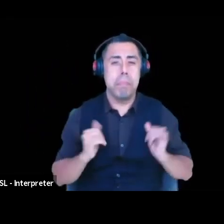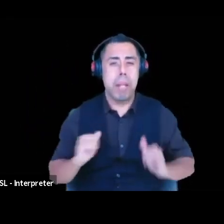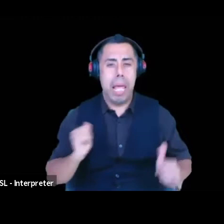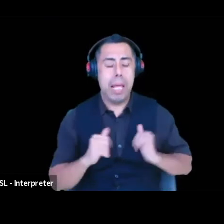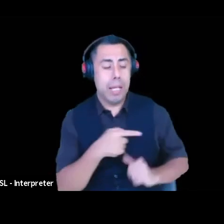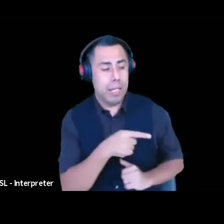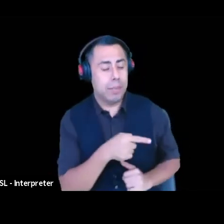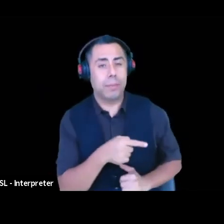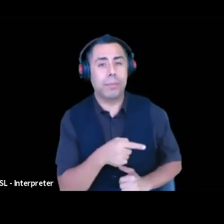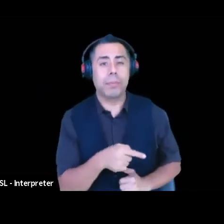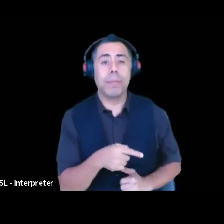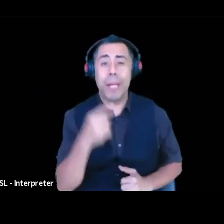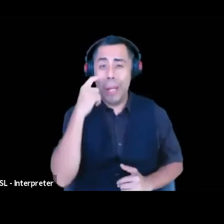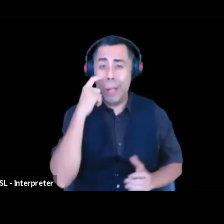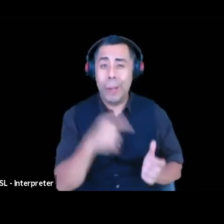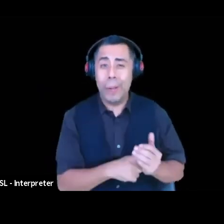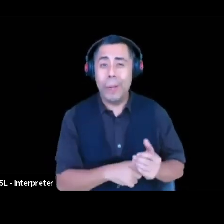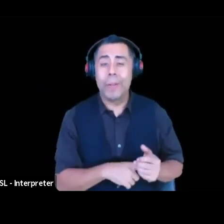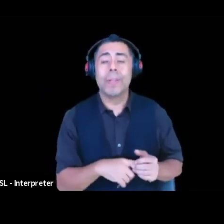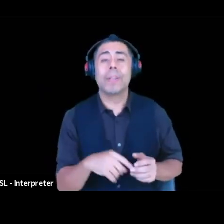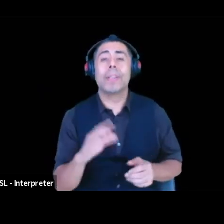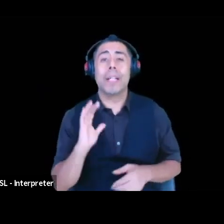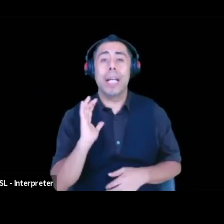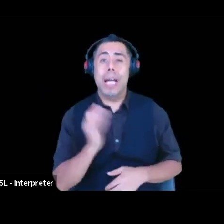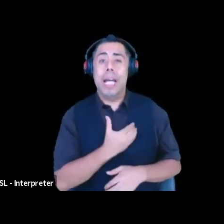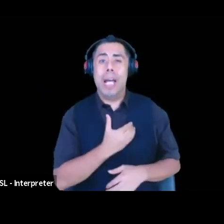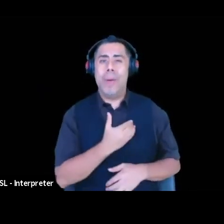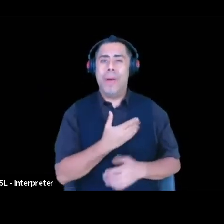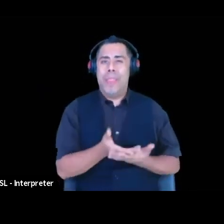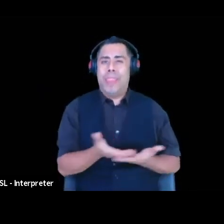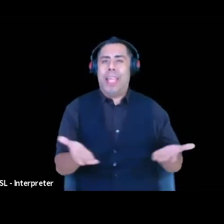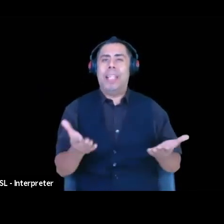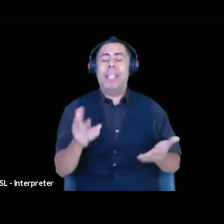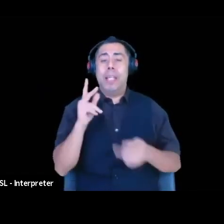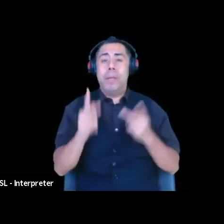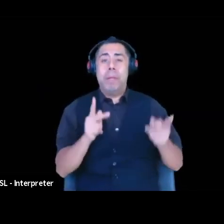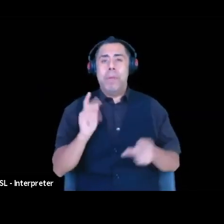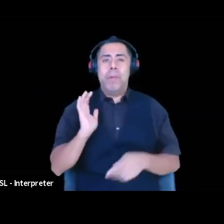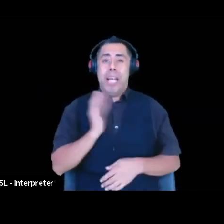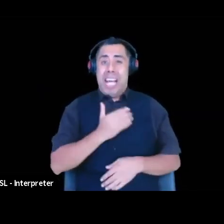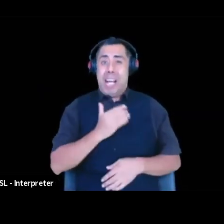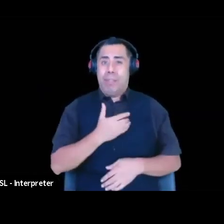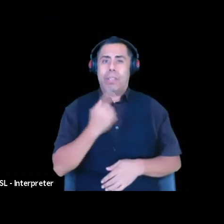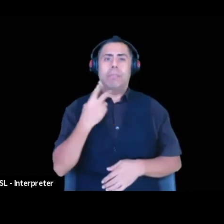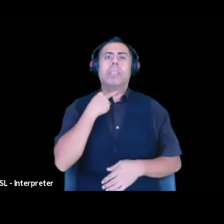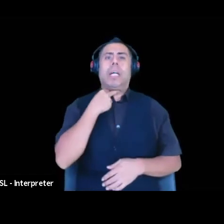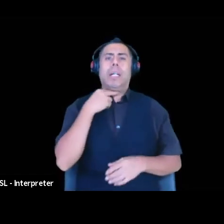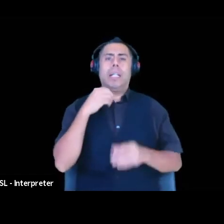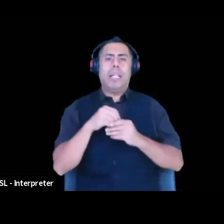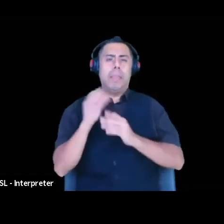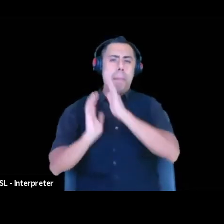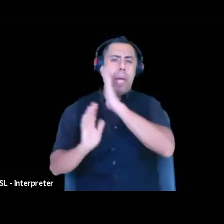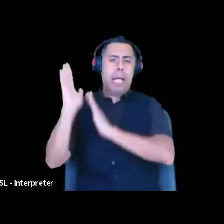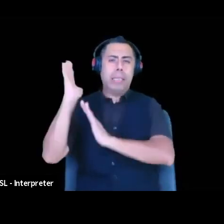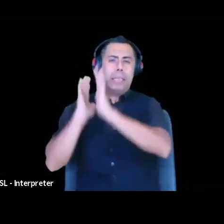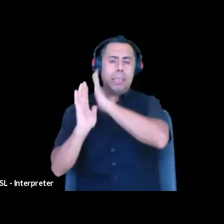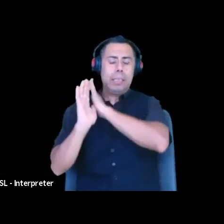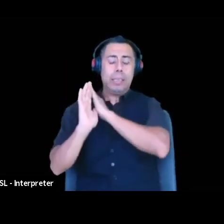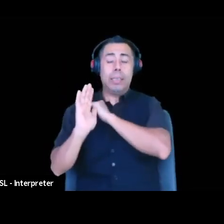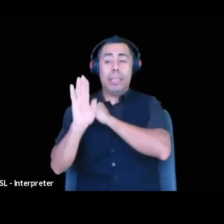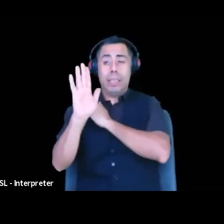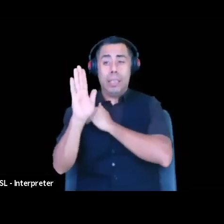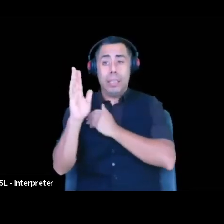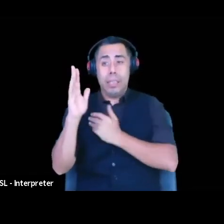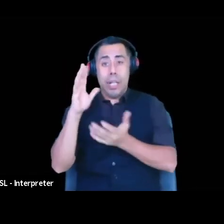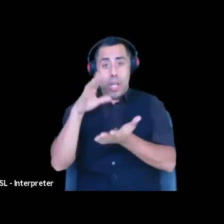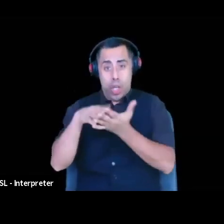trapped in the past. And it, which is a huge, huge thing to understand, to know our past, which we need